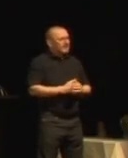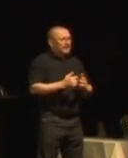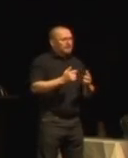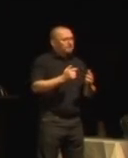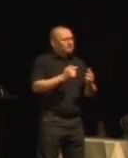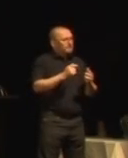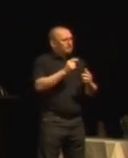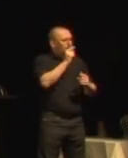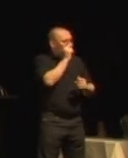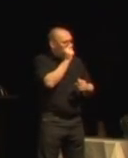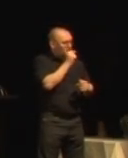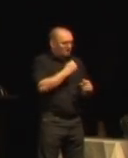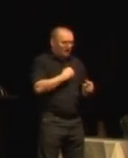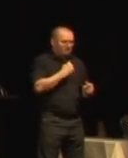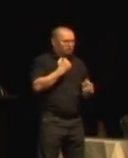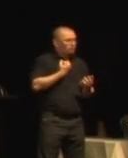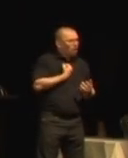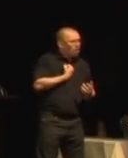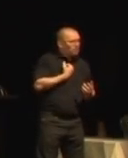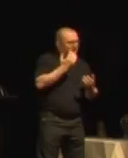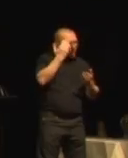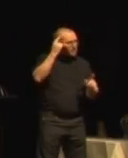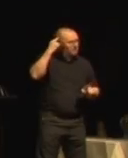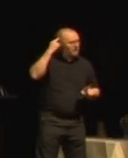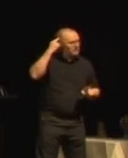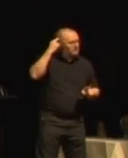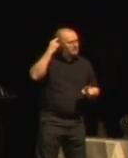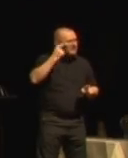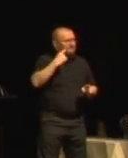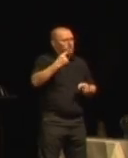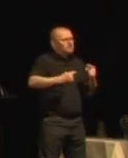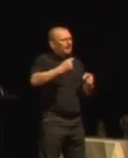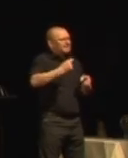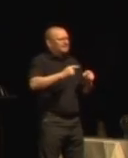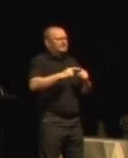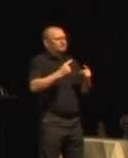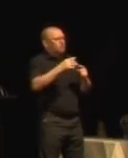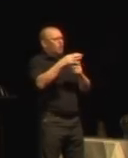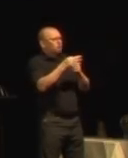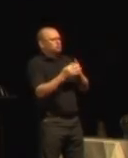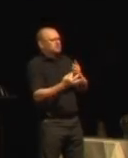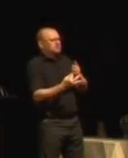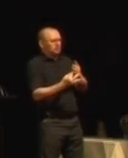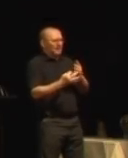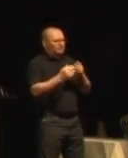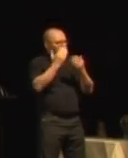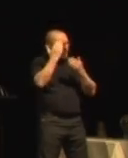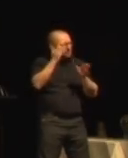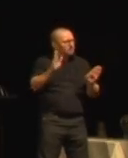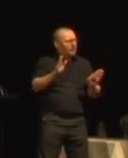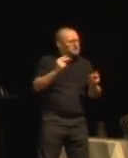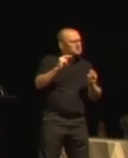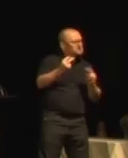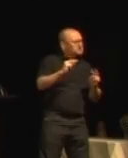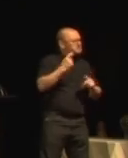in all interactions and communications, especially when debating the merits of different options. Be aware of your impact